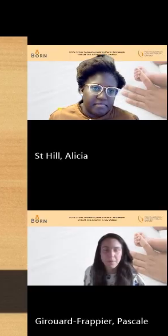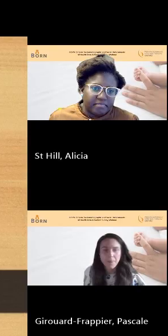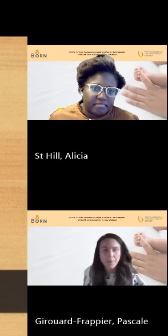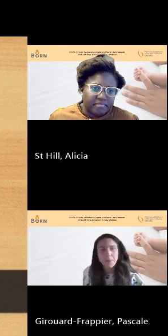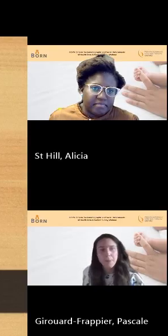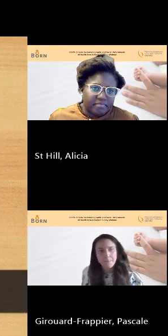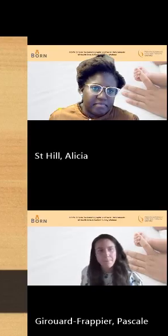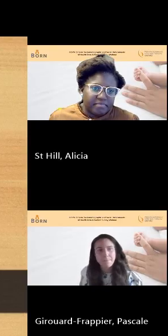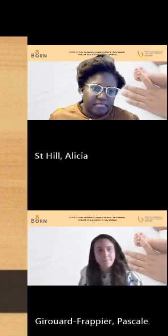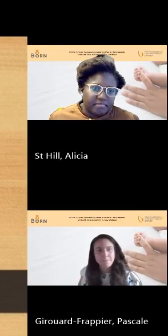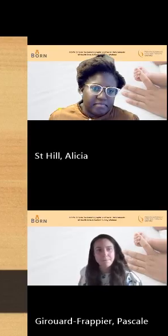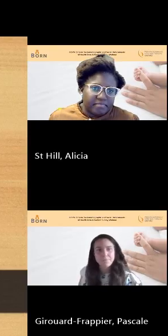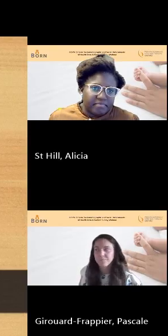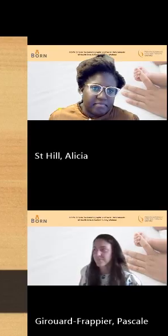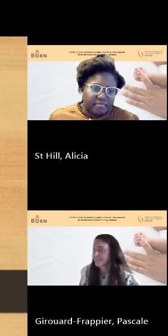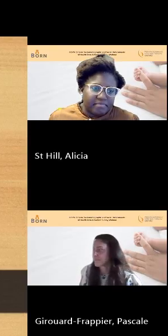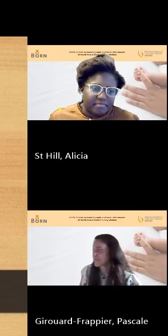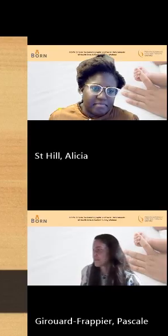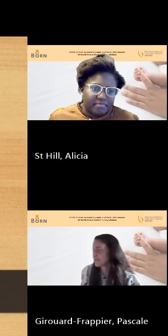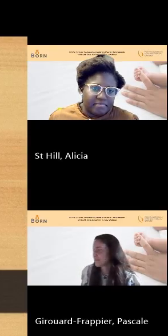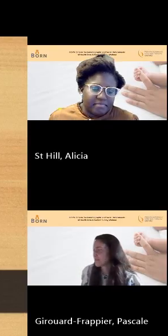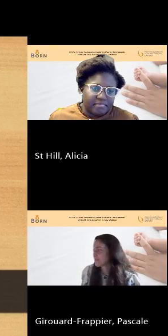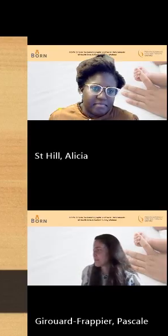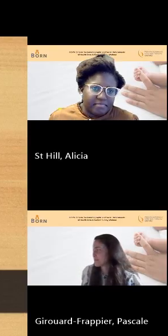collect. Okay, we can go forward.